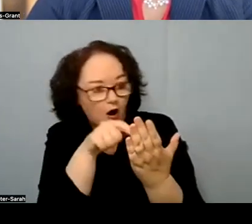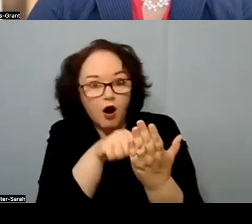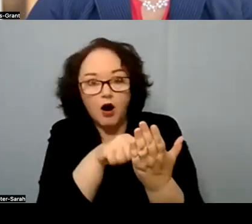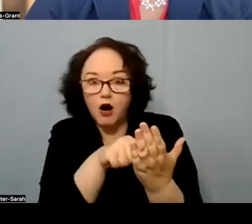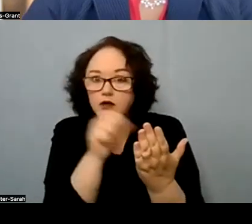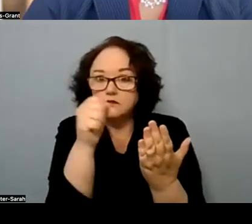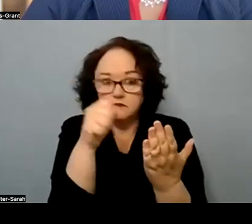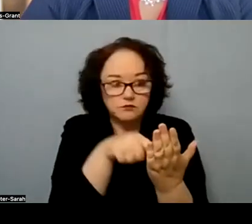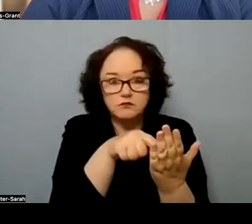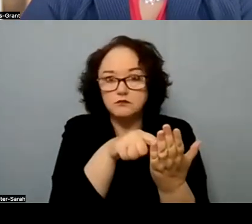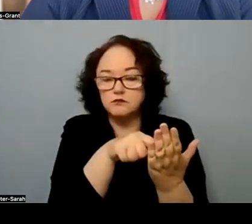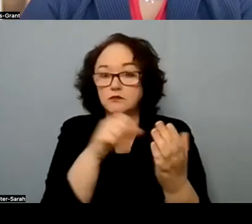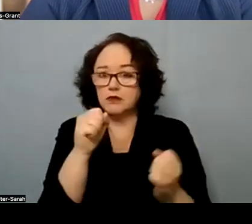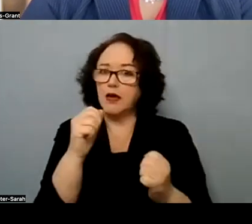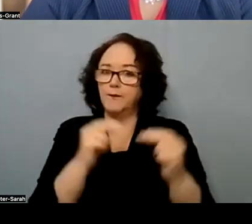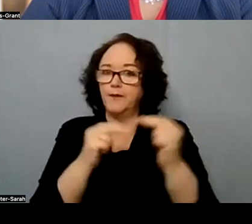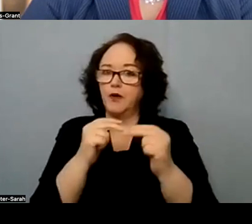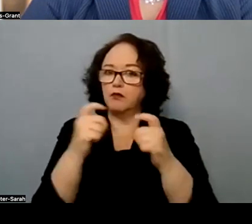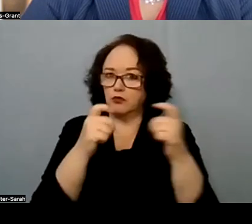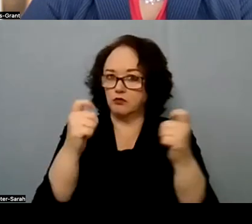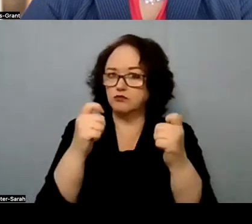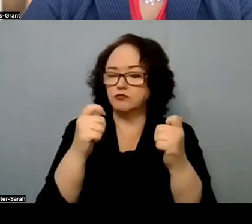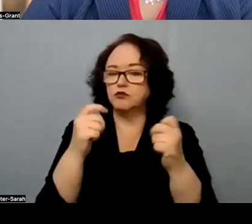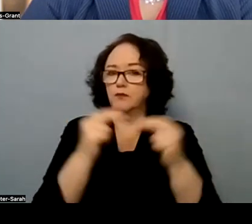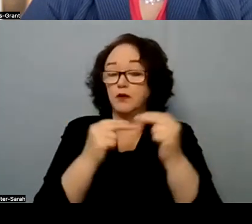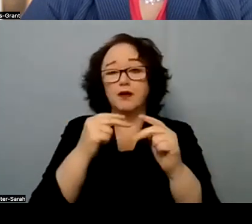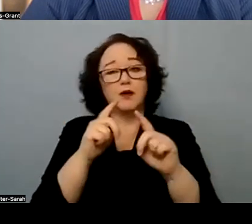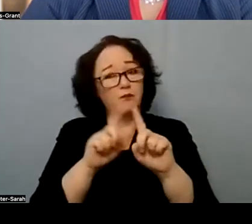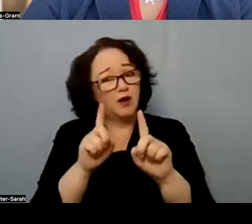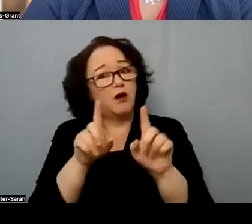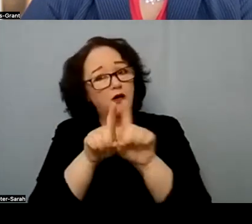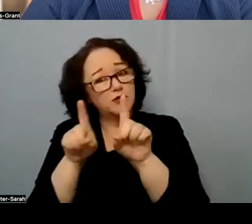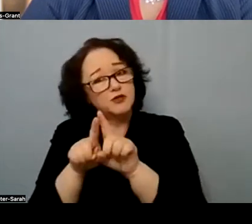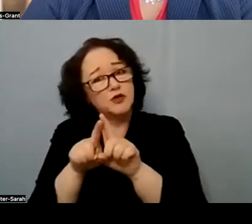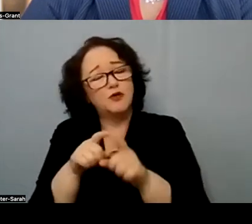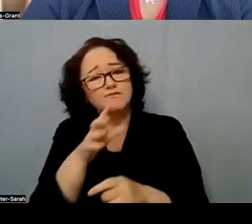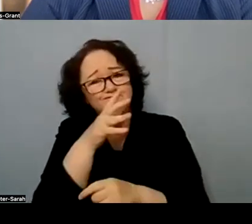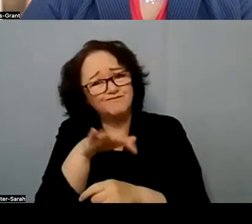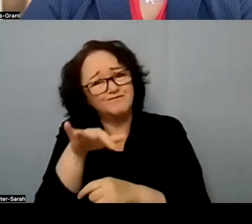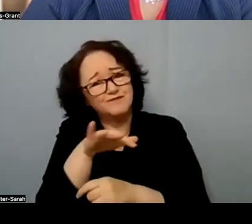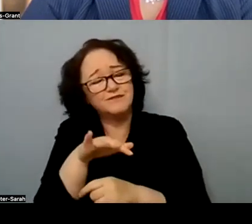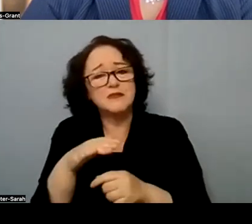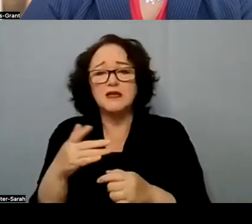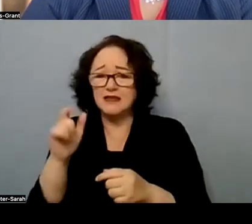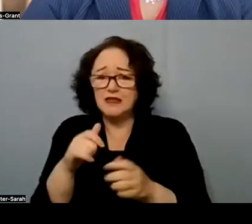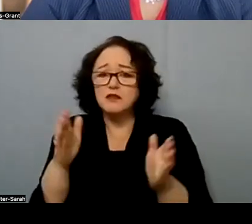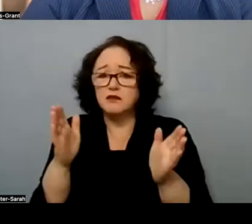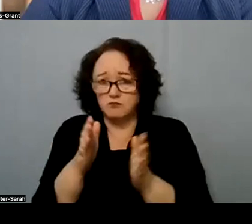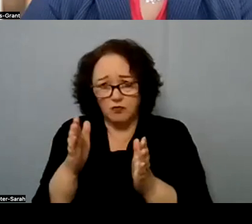large developments, but we also need smaller developments in more rural areas. Kentucky is a very rural state. So we're going to encourage